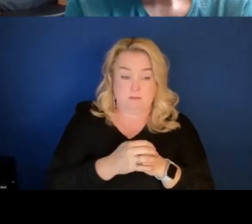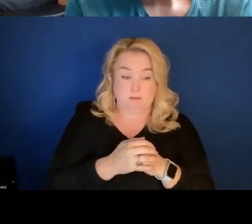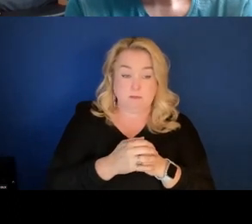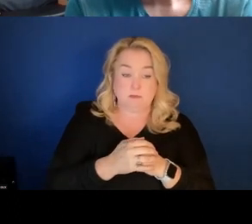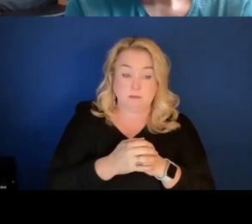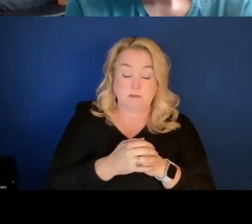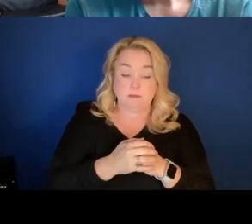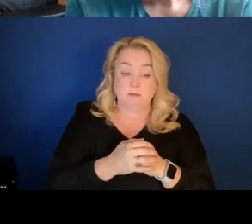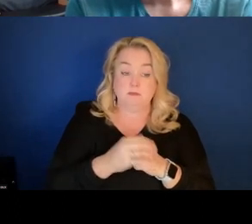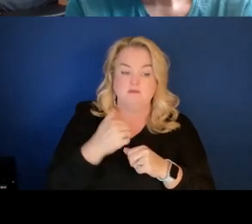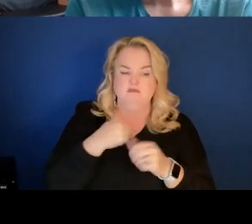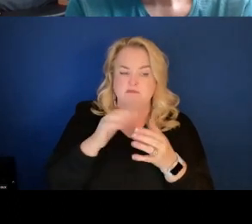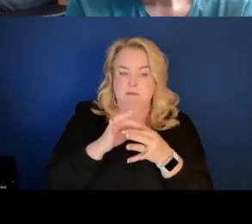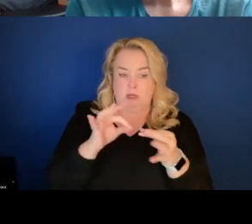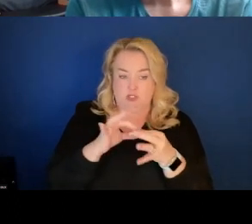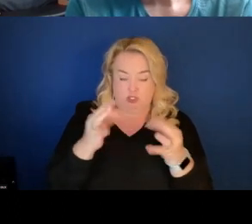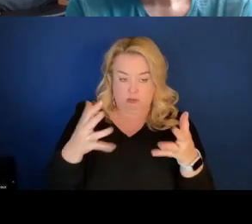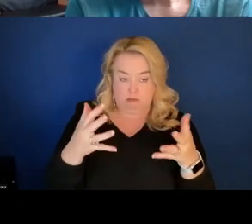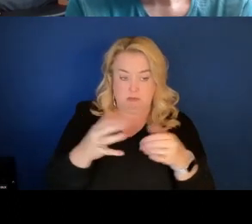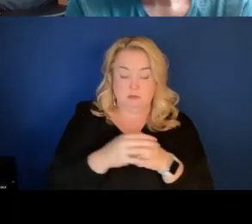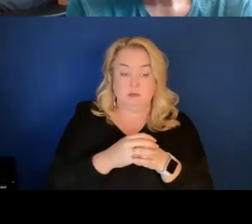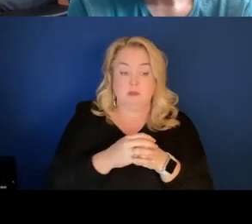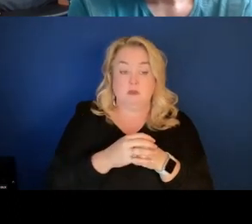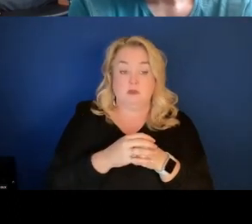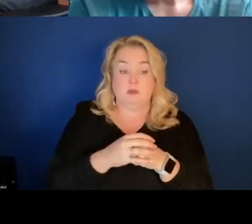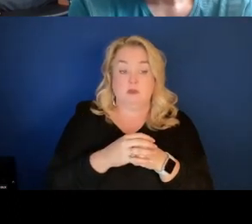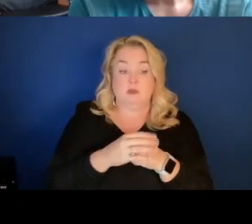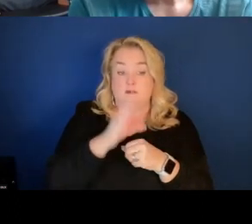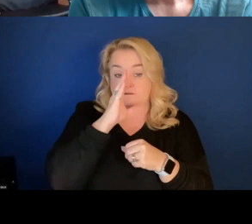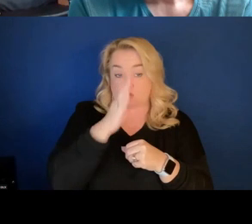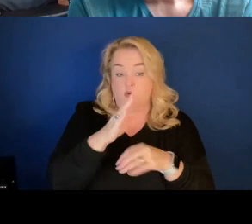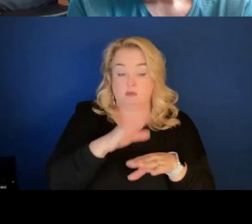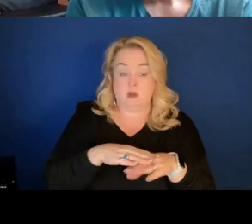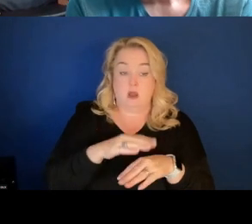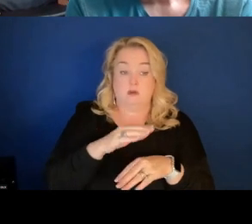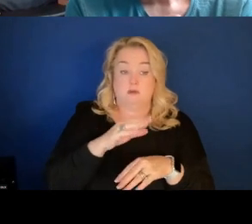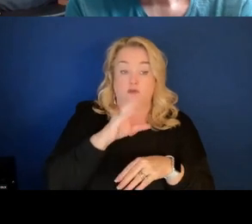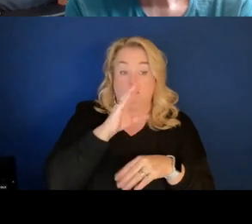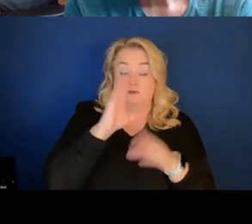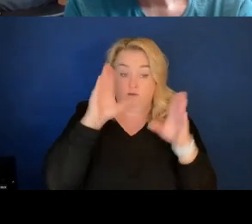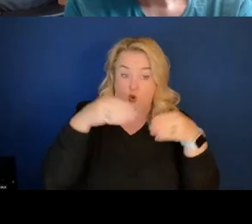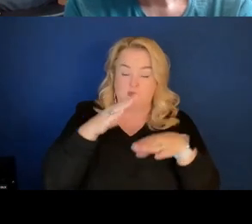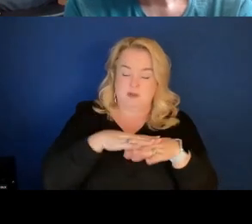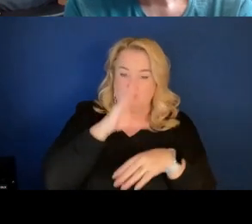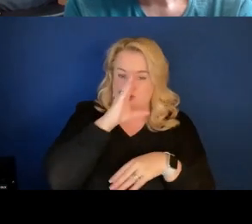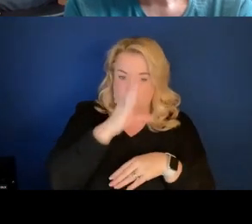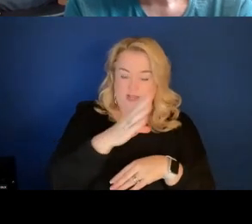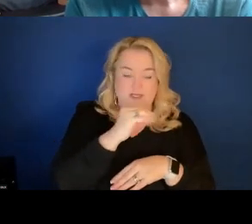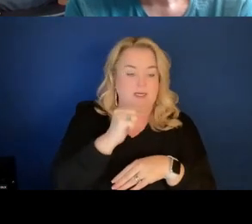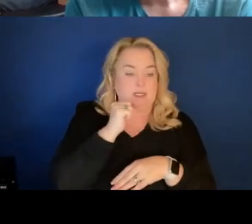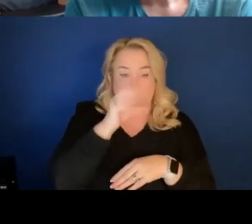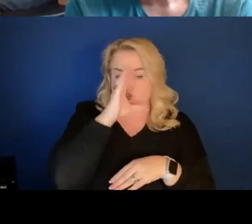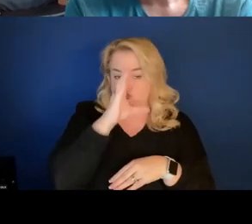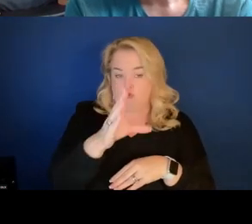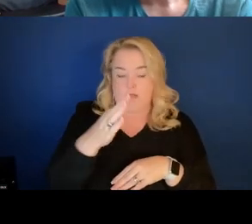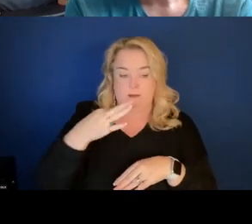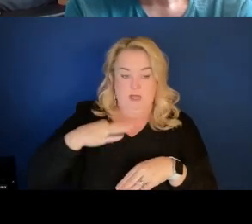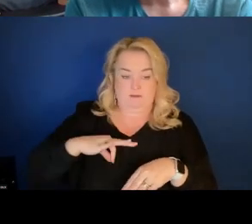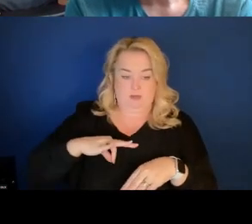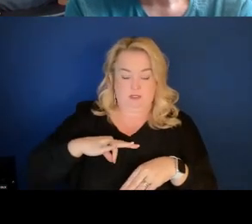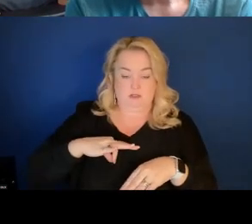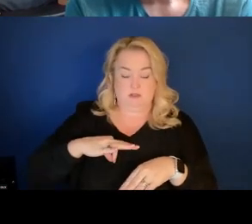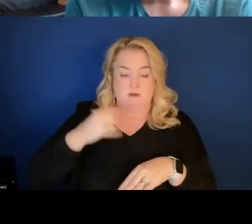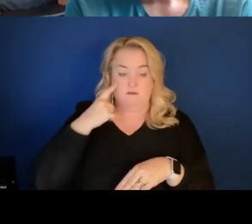So as I stated before, Community Care Corps focuses on both the direct and the indirect benefits that those